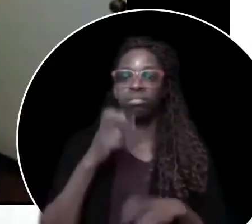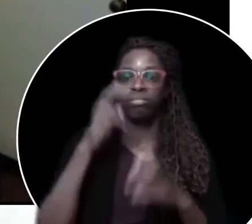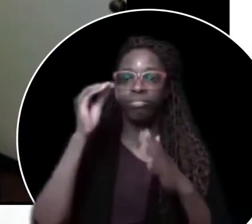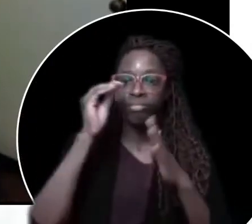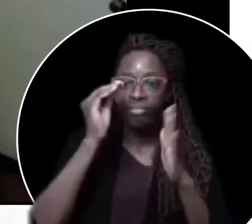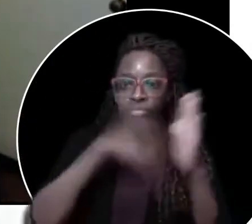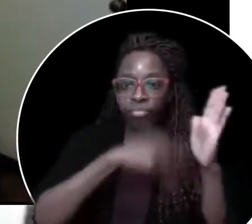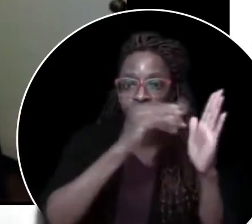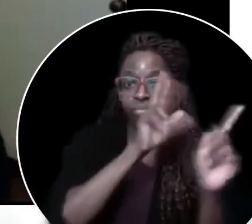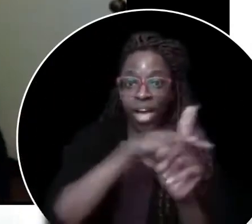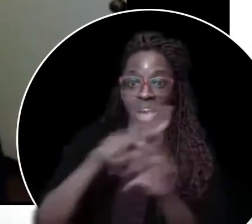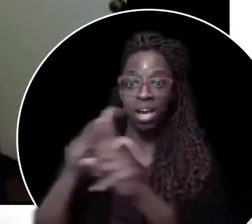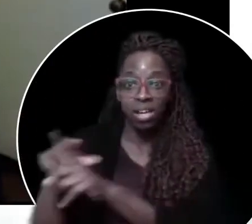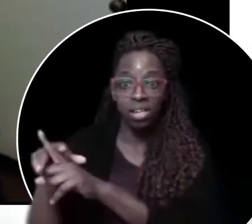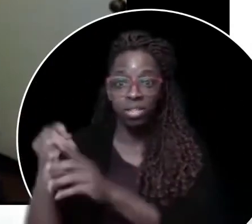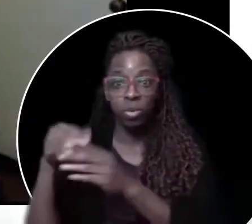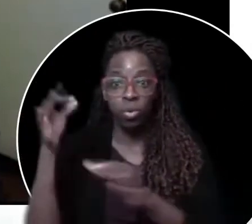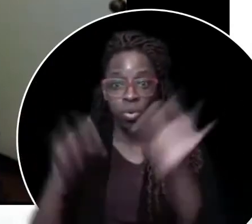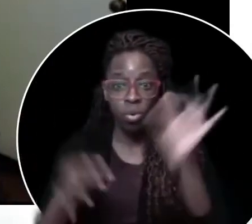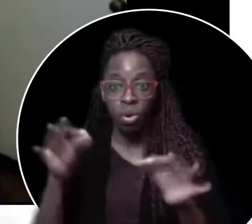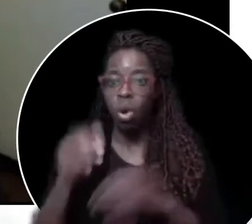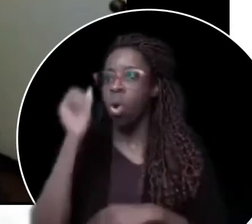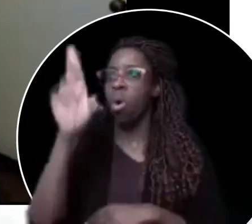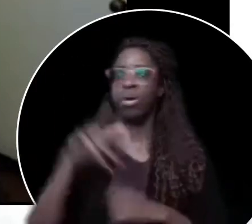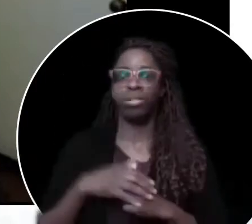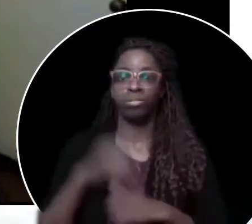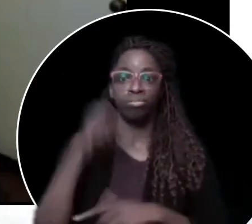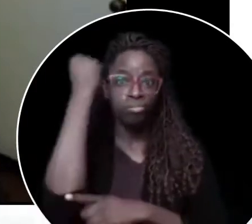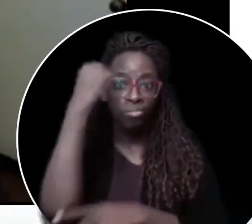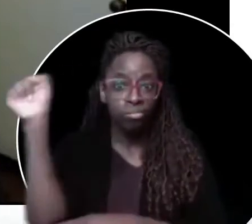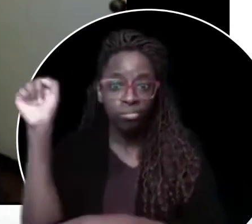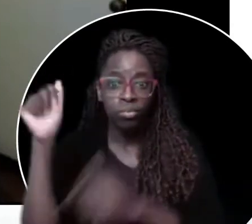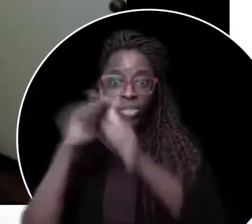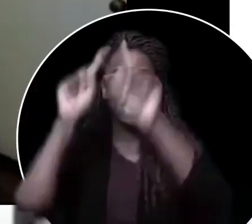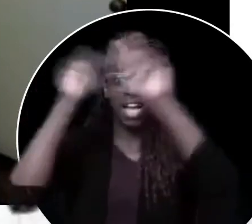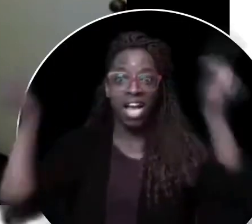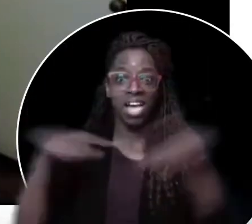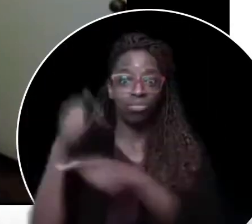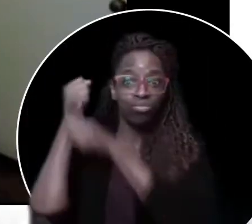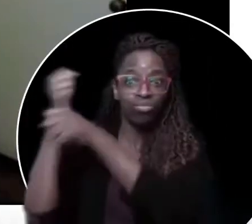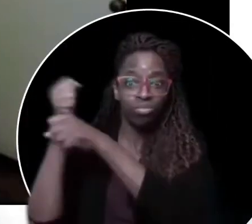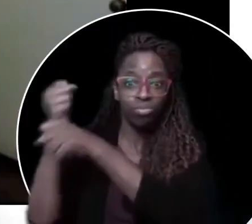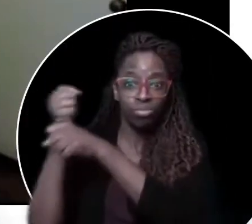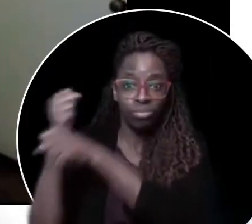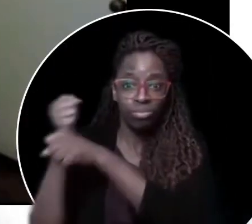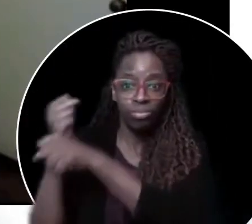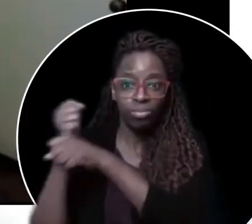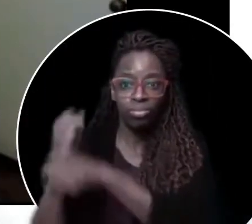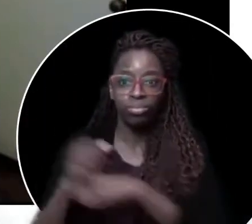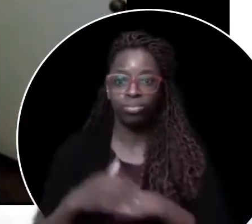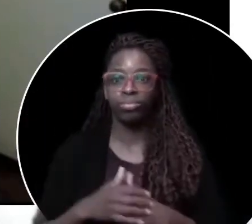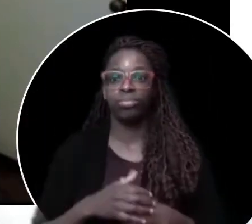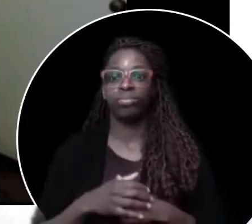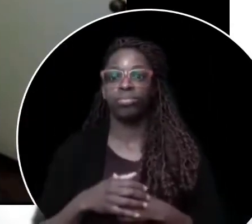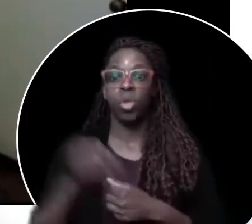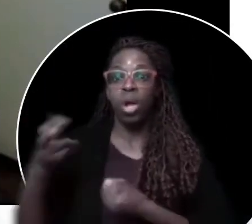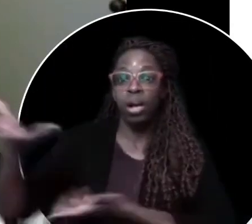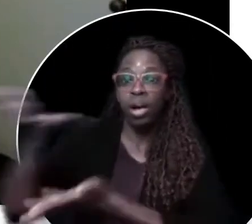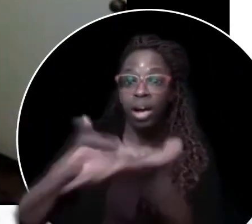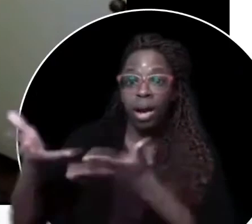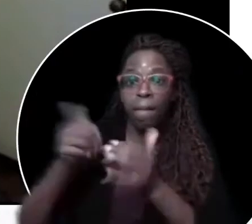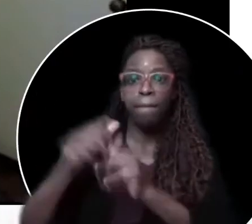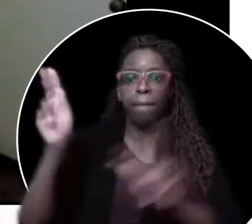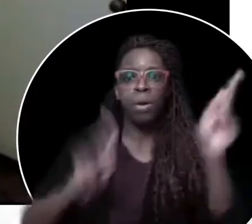it's engaging in public shaming of an official, or it's babysitting, right? So